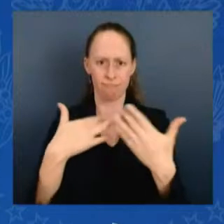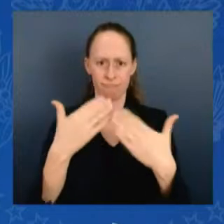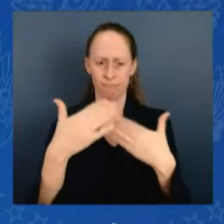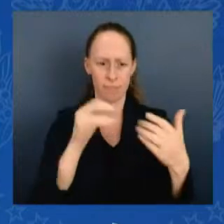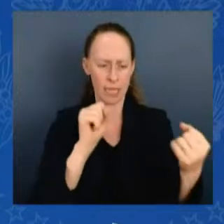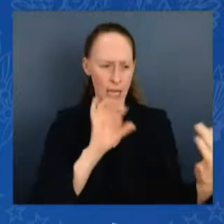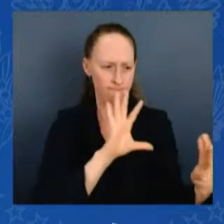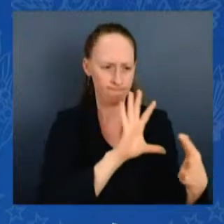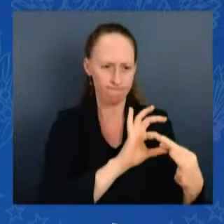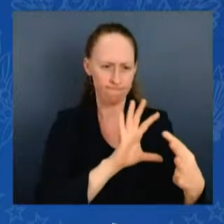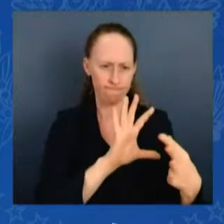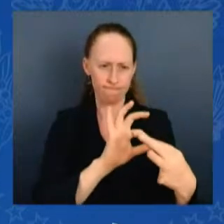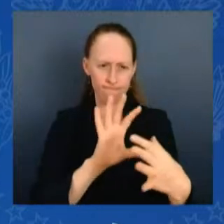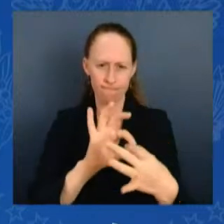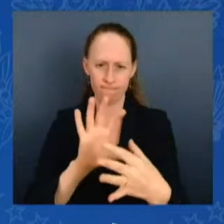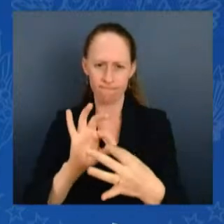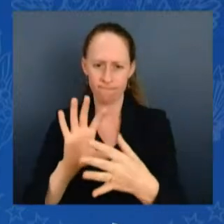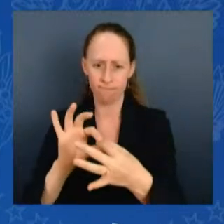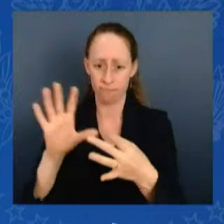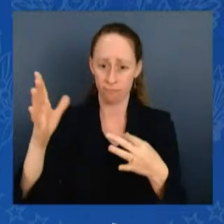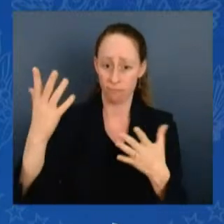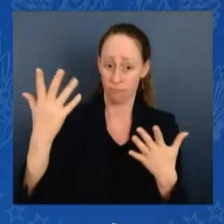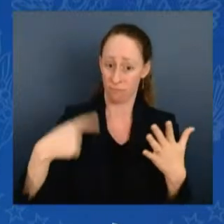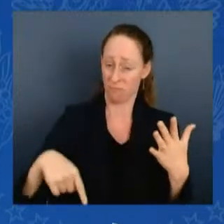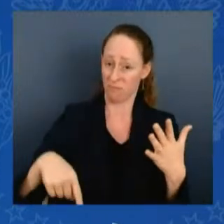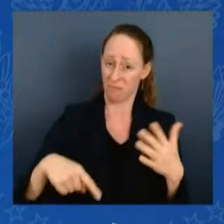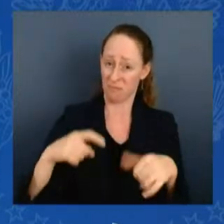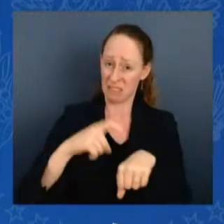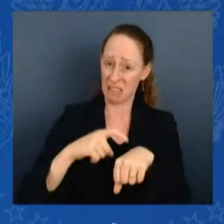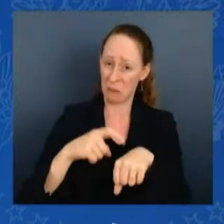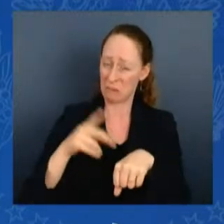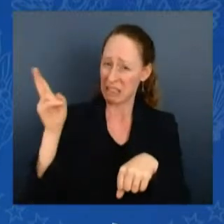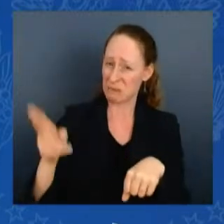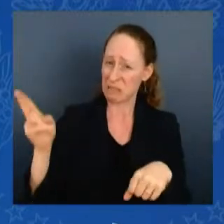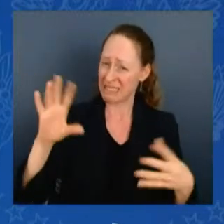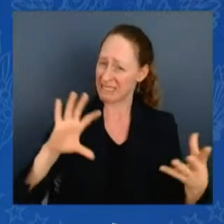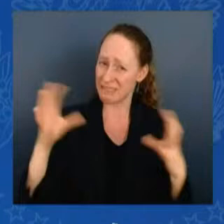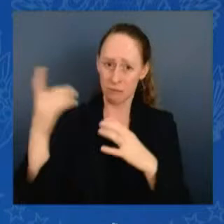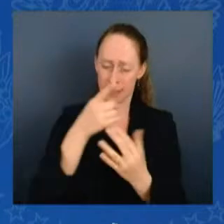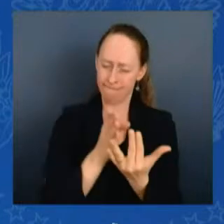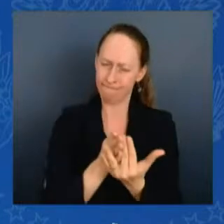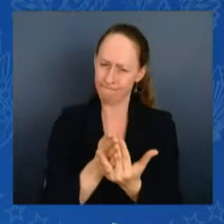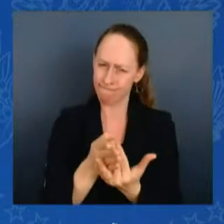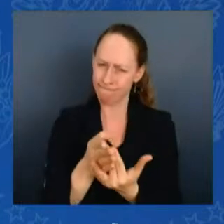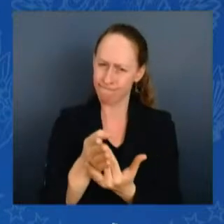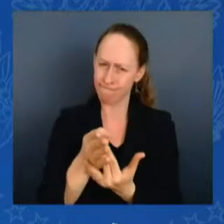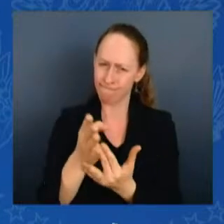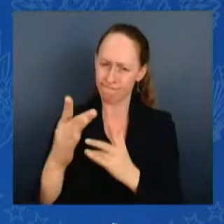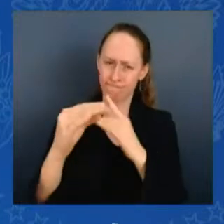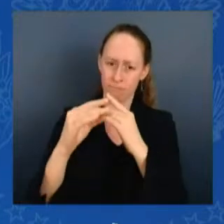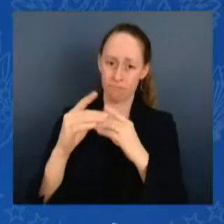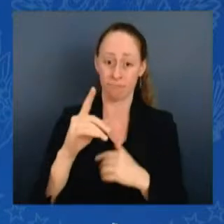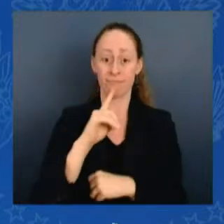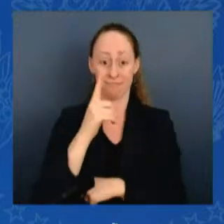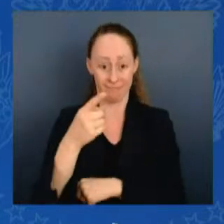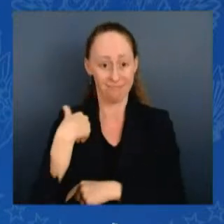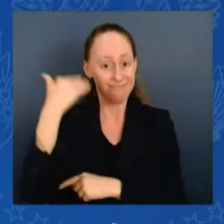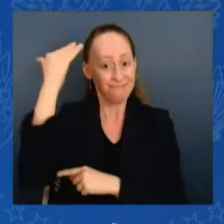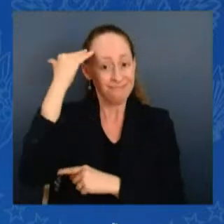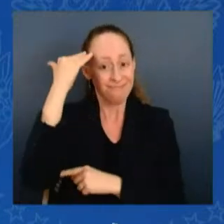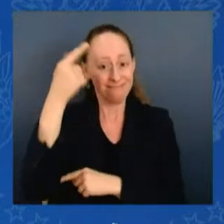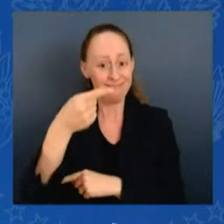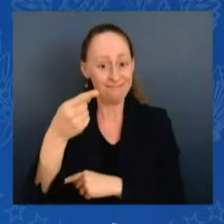in its history. I realize, I was talking to your wife, I personally asked you to extend your service.